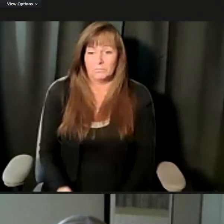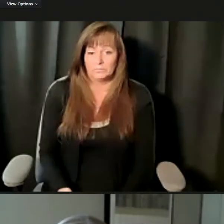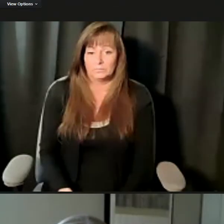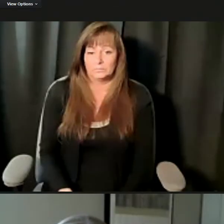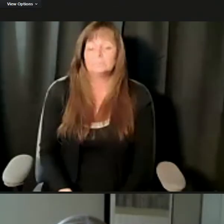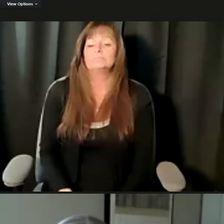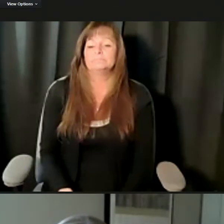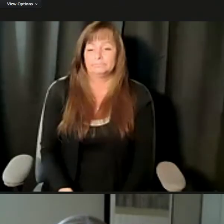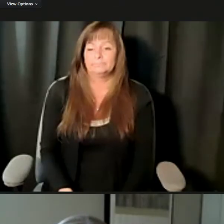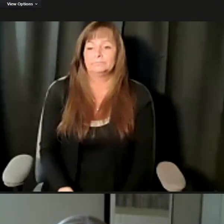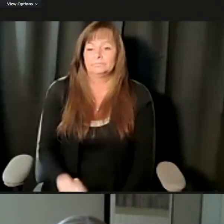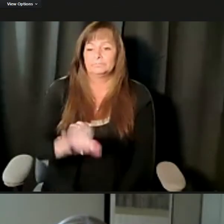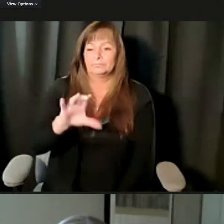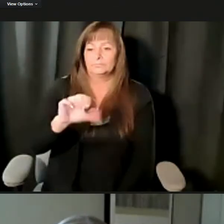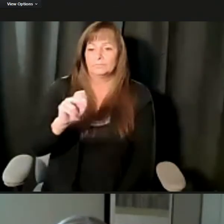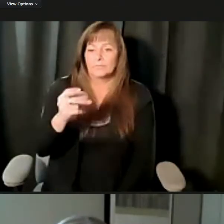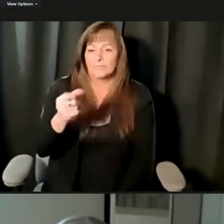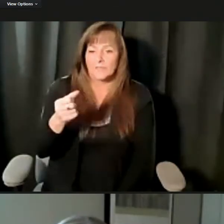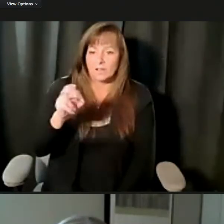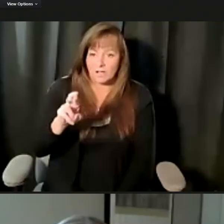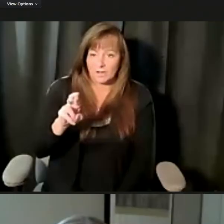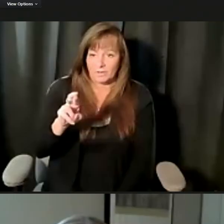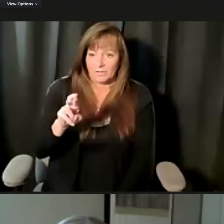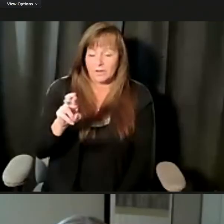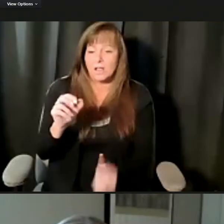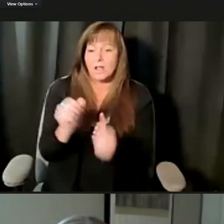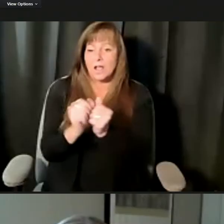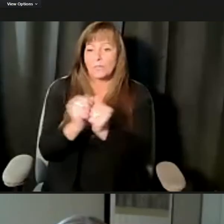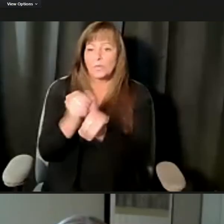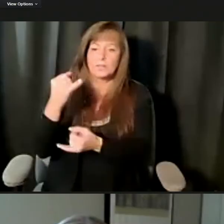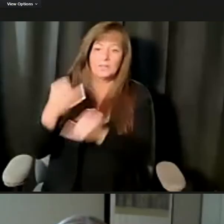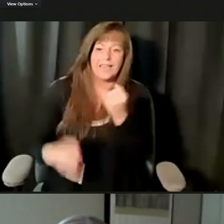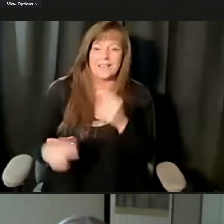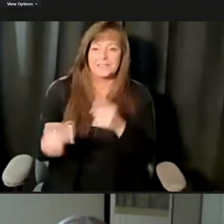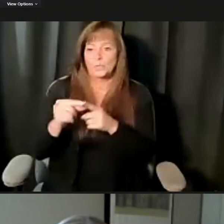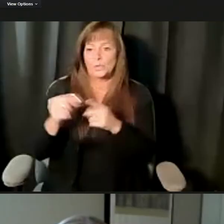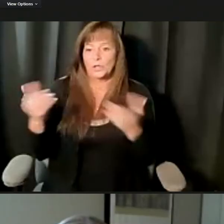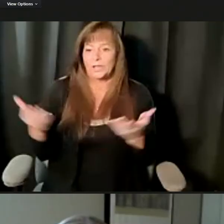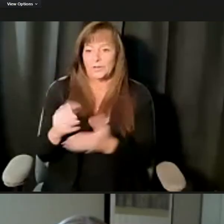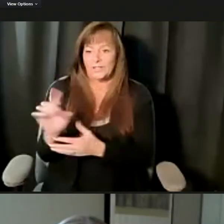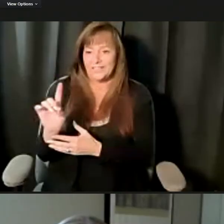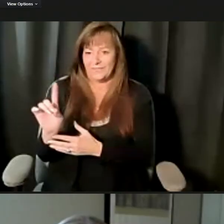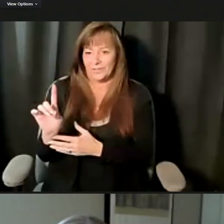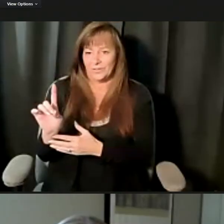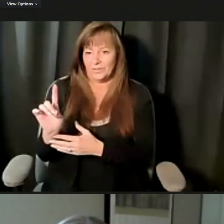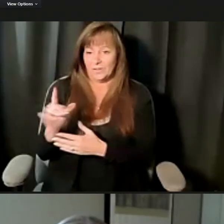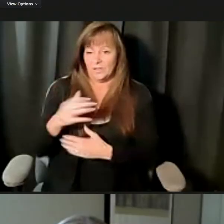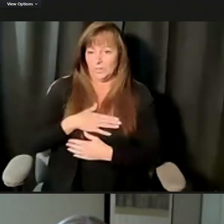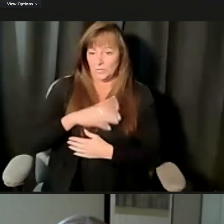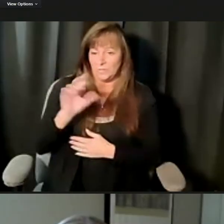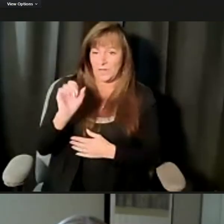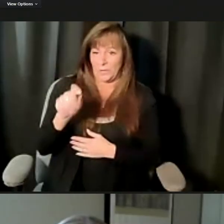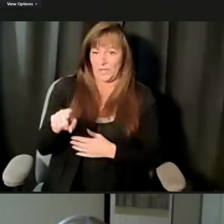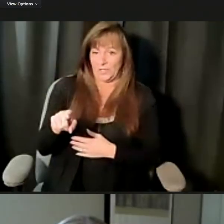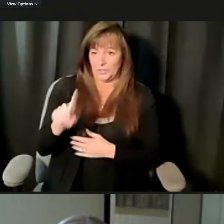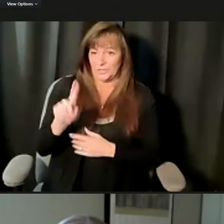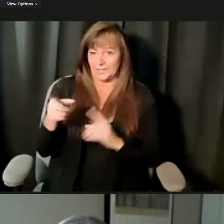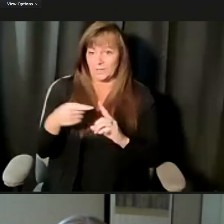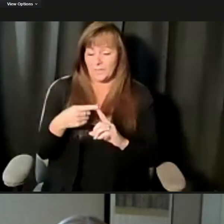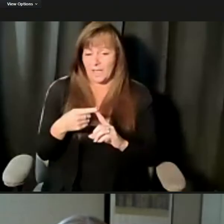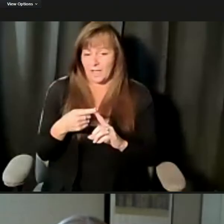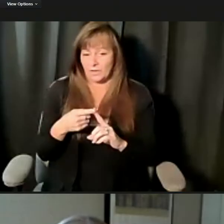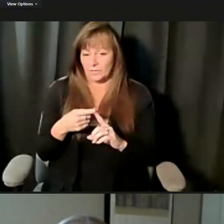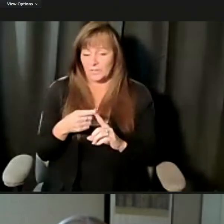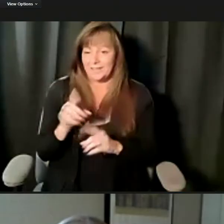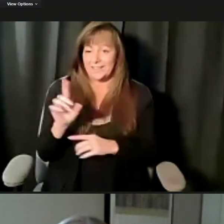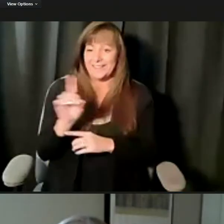Yeah, hey, my name's Connor McCormick Kavanaugh. I'm with Westward in Denver. So my question is about the